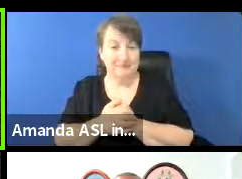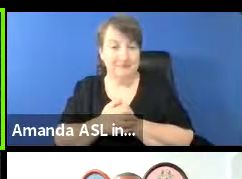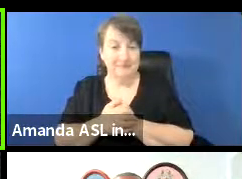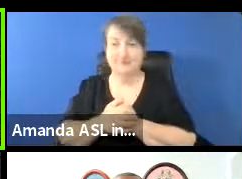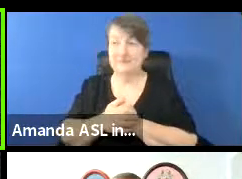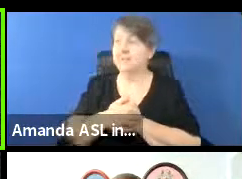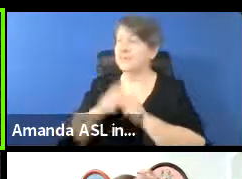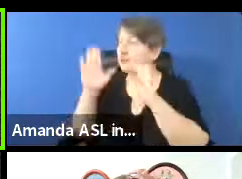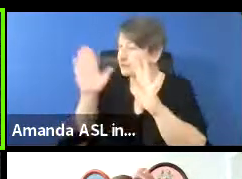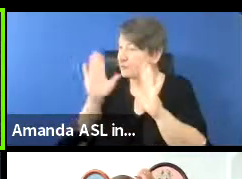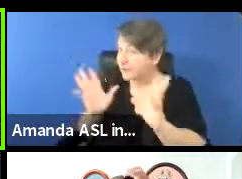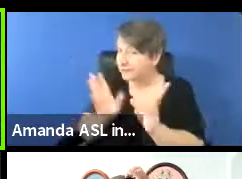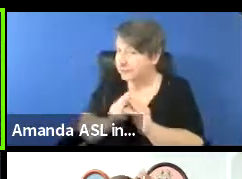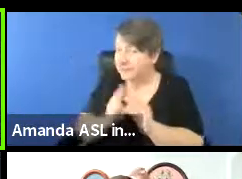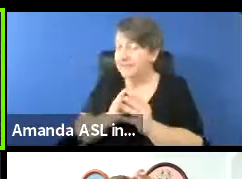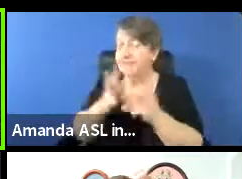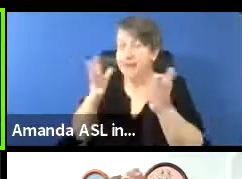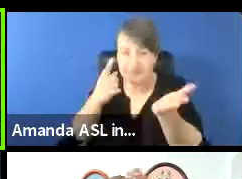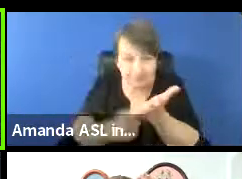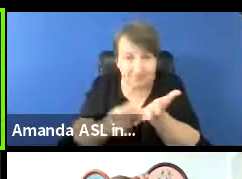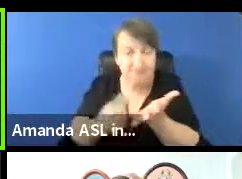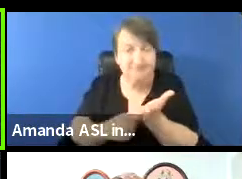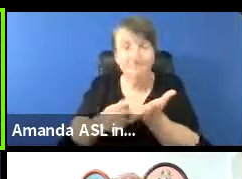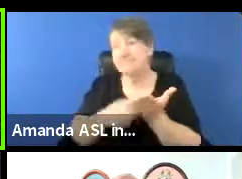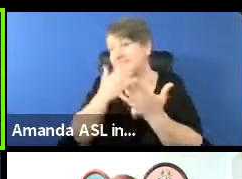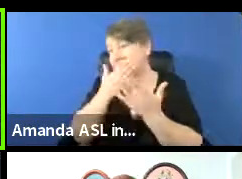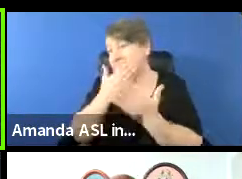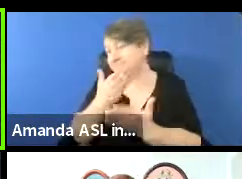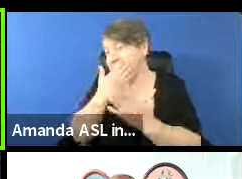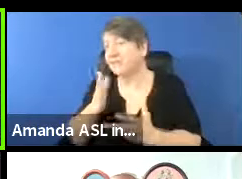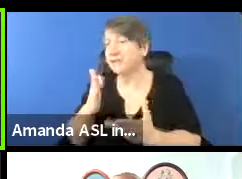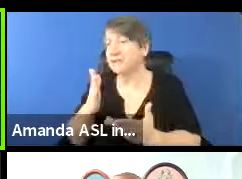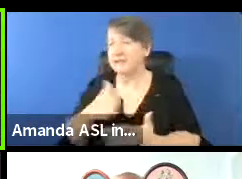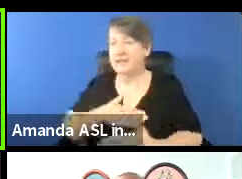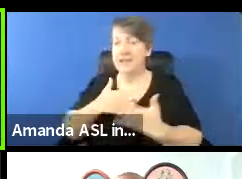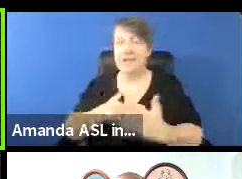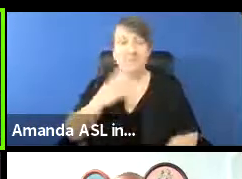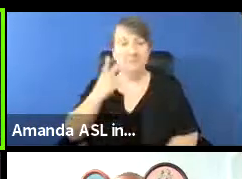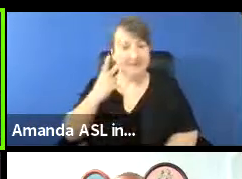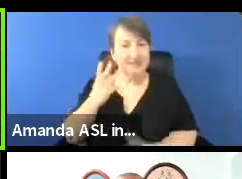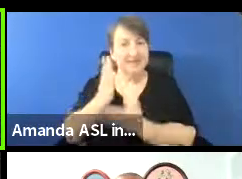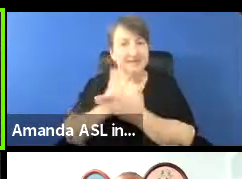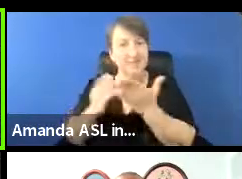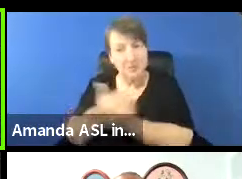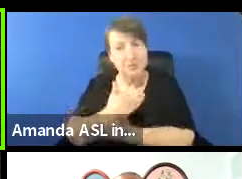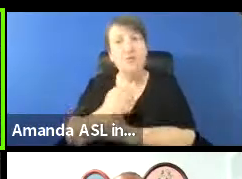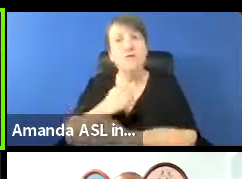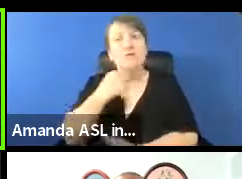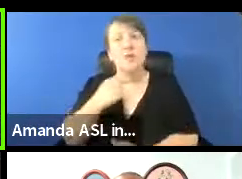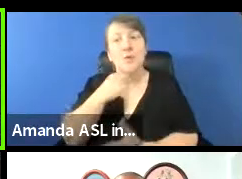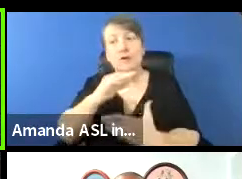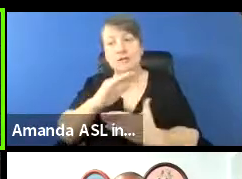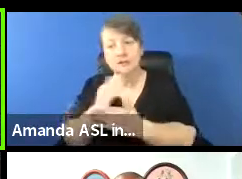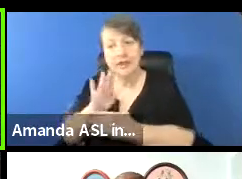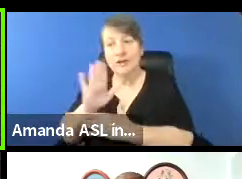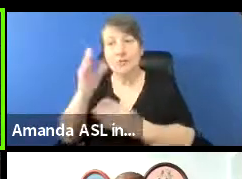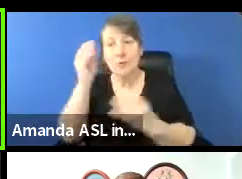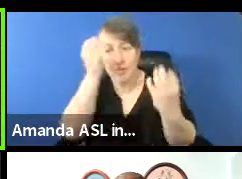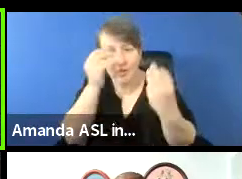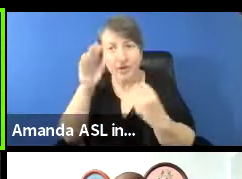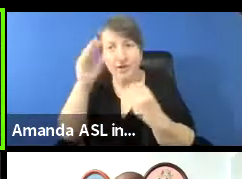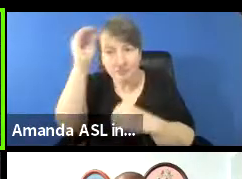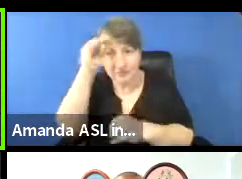What a great meeting. Lots of dialogue, and appreciated seeing some new voices share their thoughts and